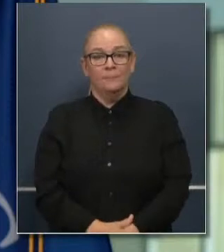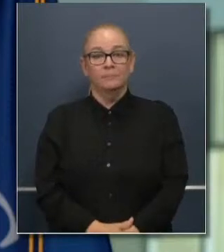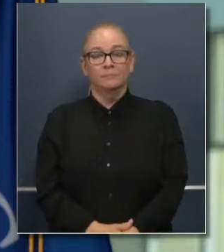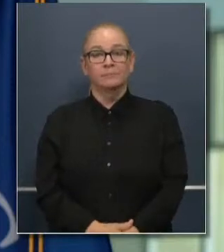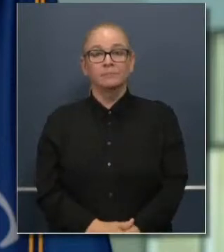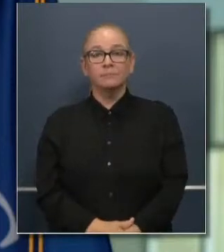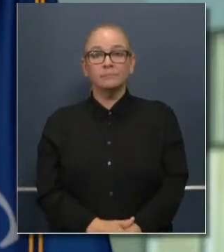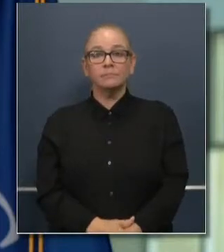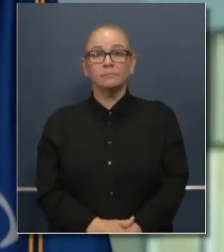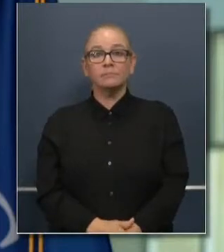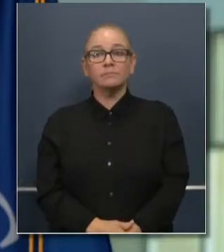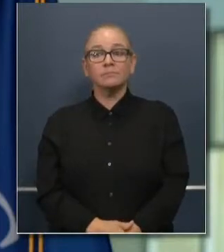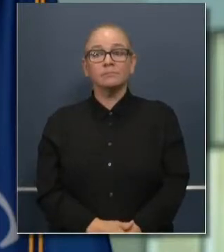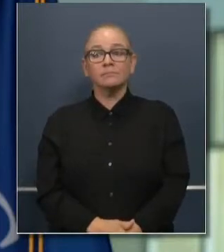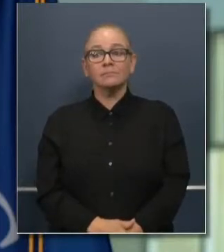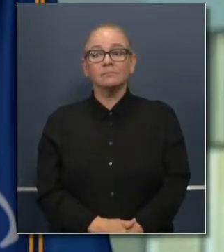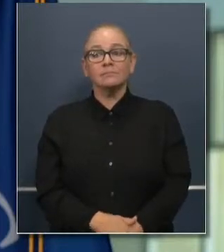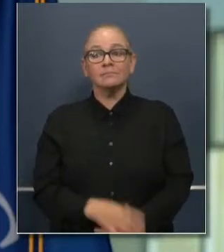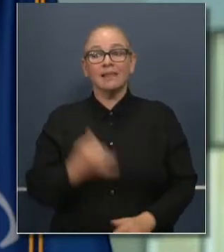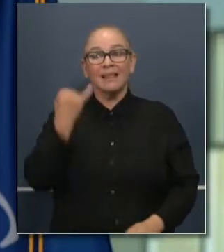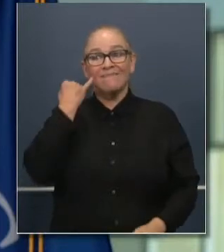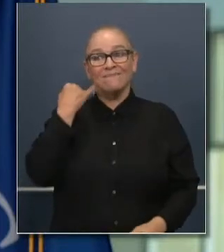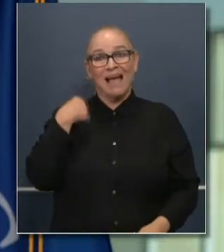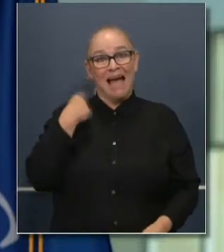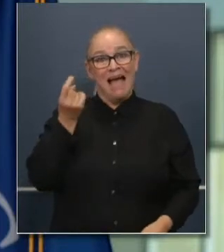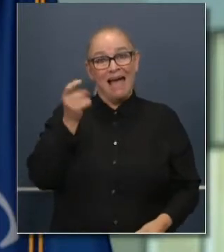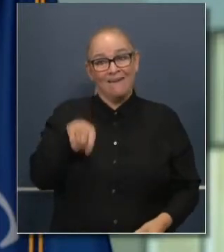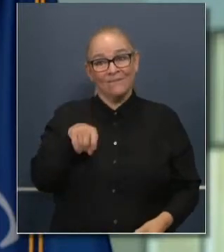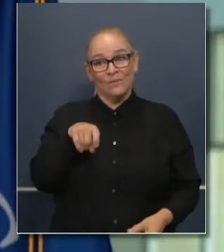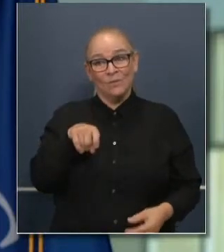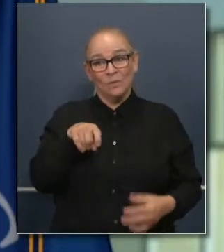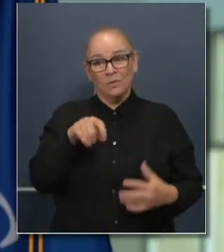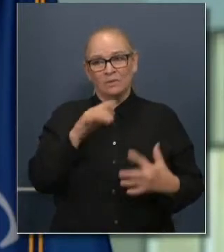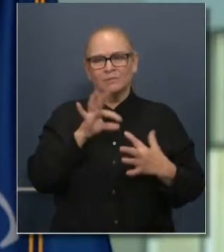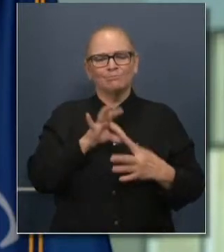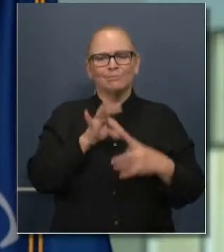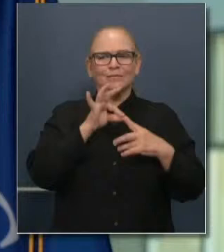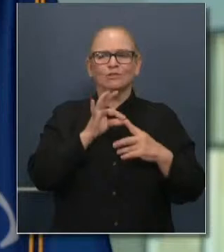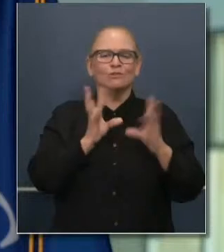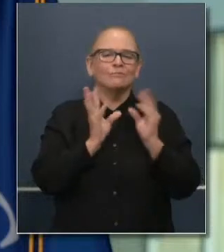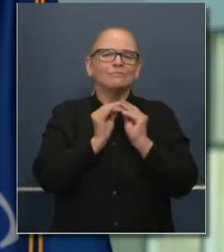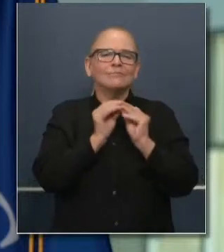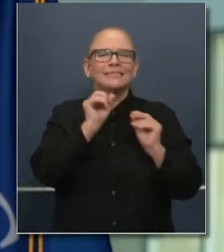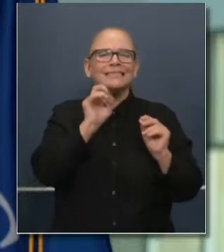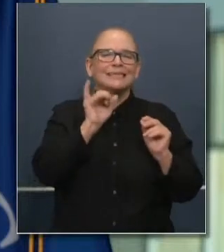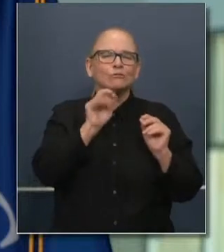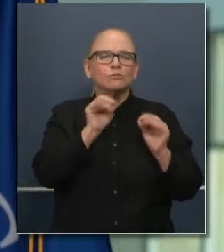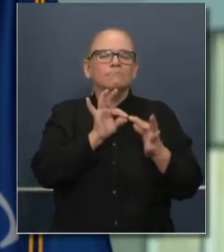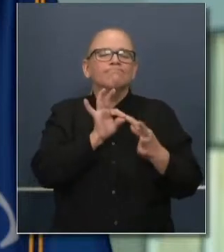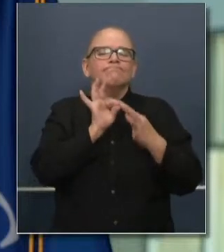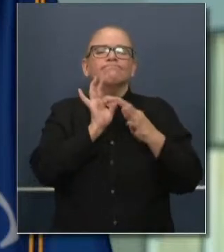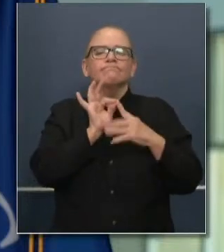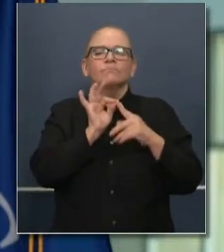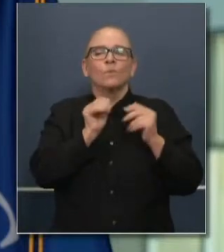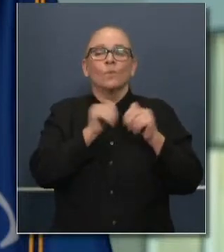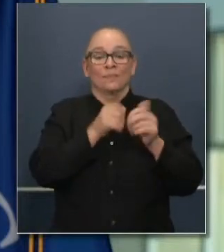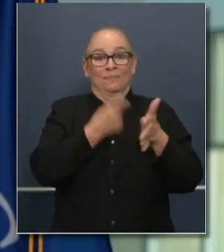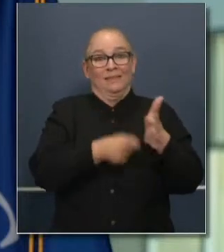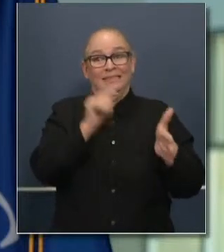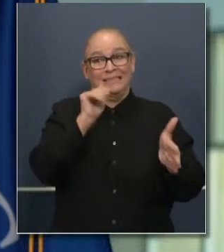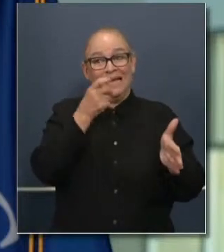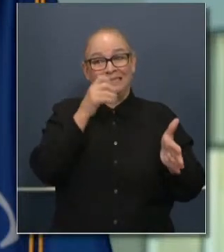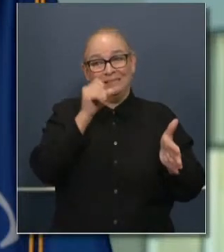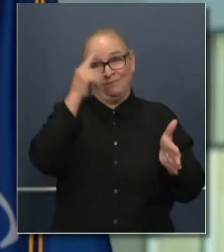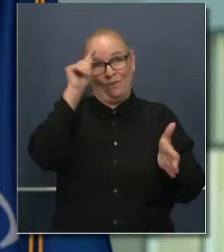it's necessary to have a special session, and you reference a special session in terms of revenue, there's been other requests